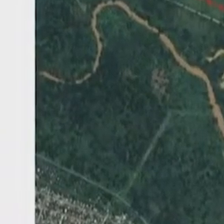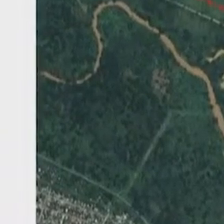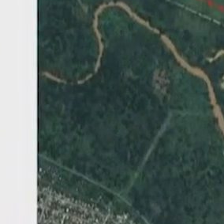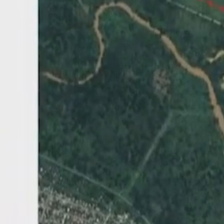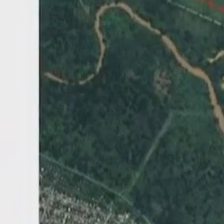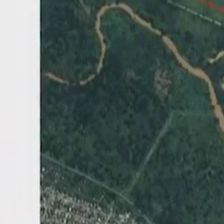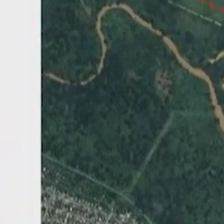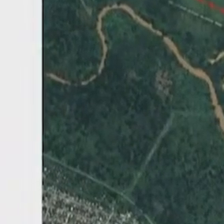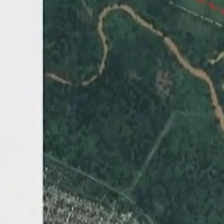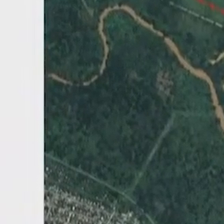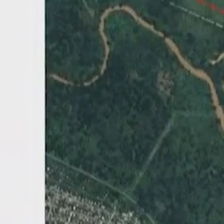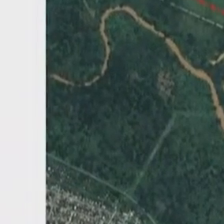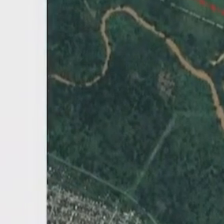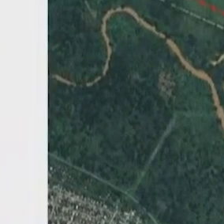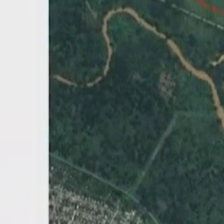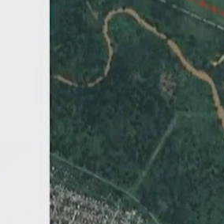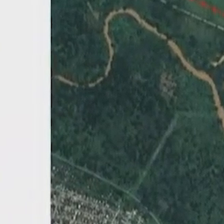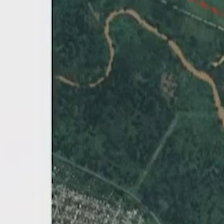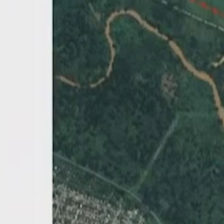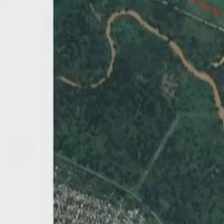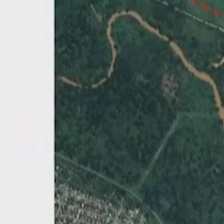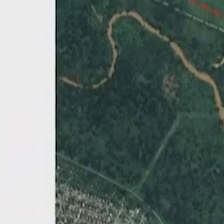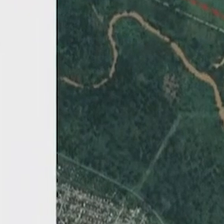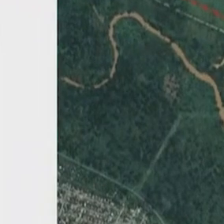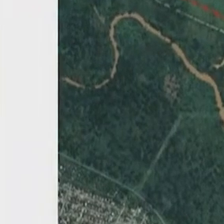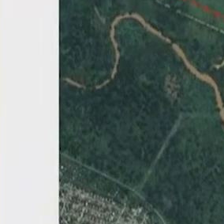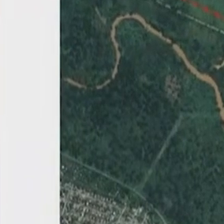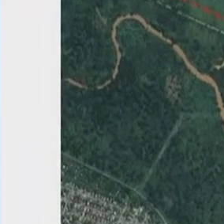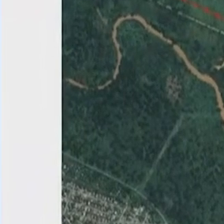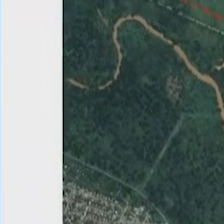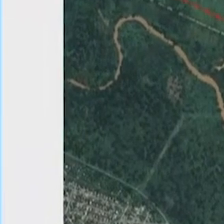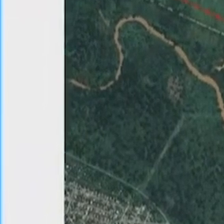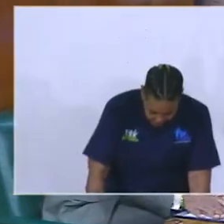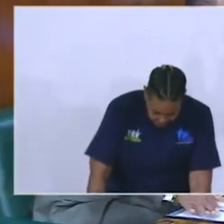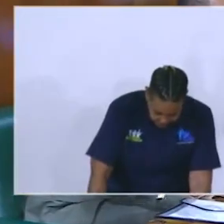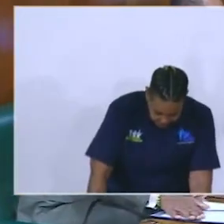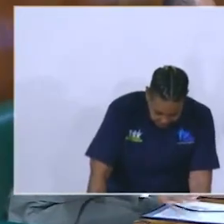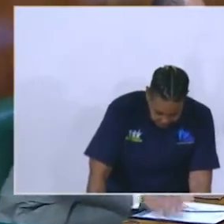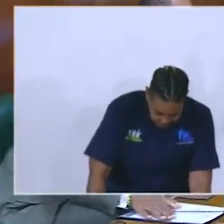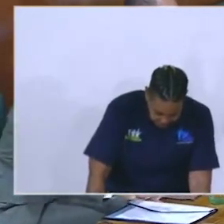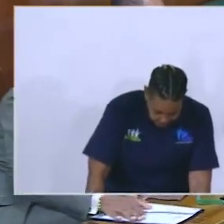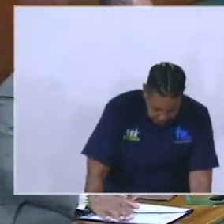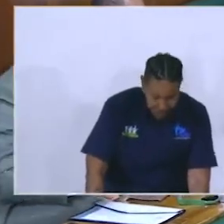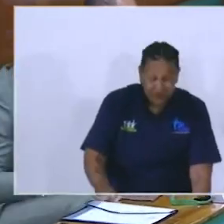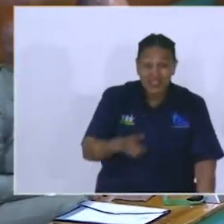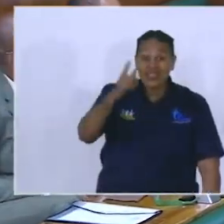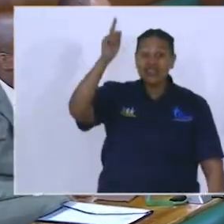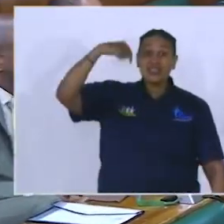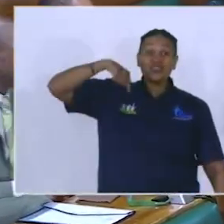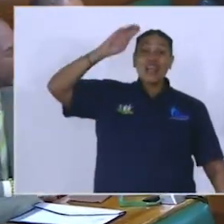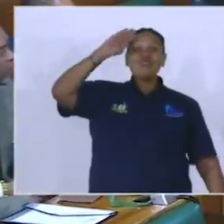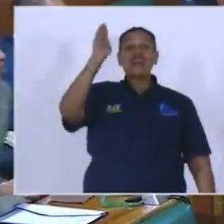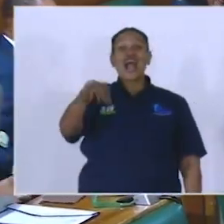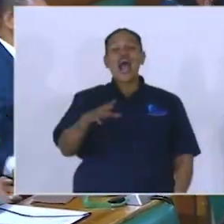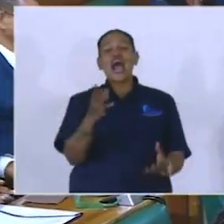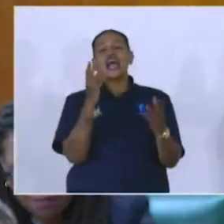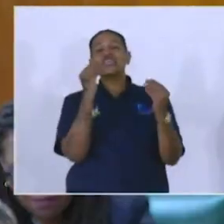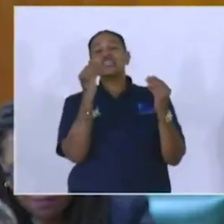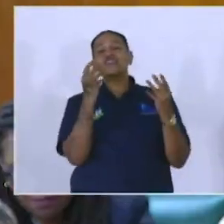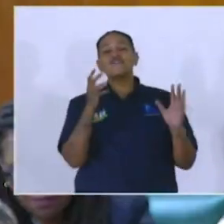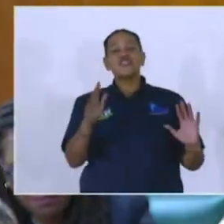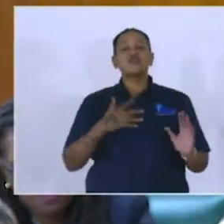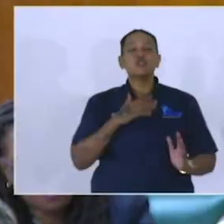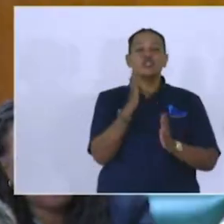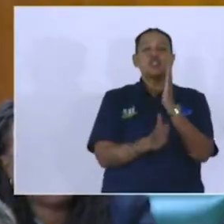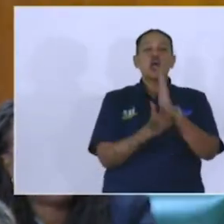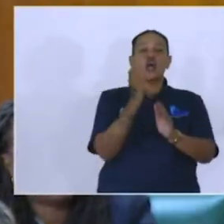for the undertaking of infrastructure works and the build-out of the first 30 acres. We have gone past talk, we have done the work,